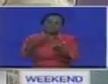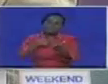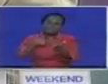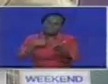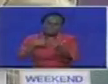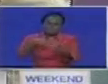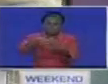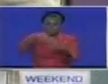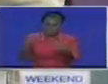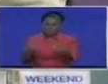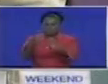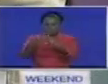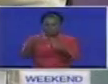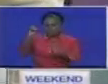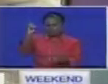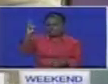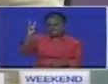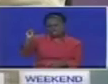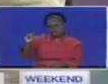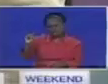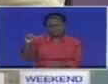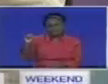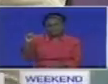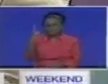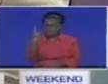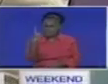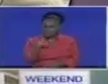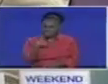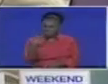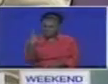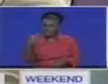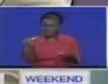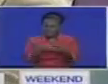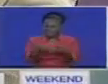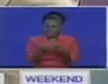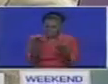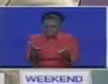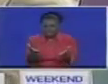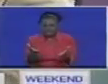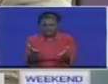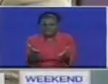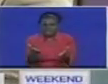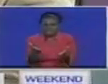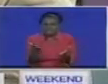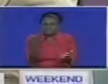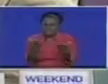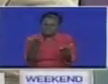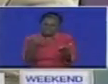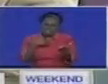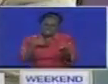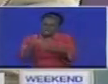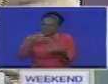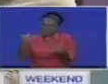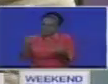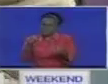resignation. And it doesn't really mean to mean much. I'm just one member. We got 5.3 million votes. So most probably my leaving is not going to make any